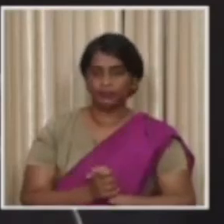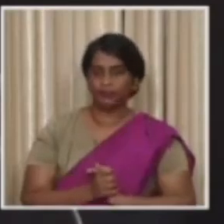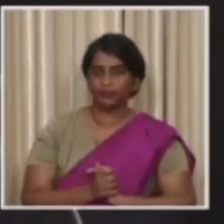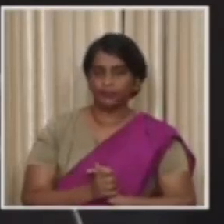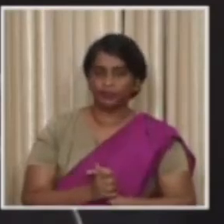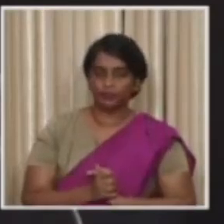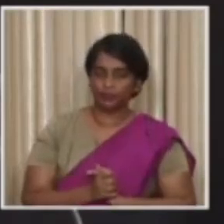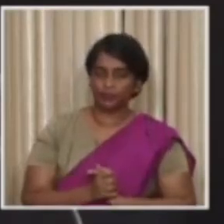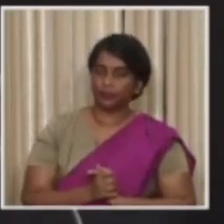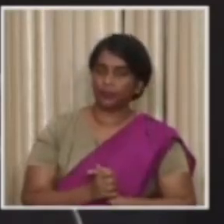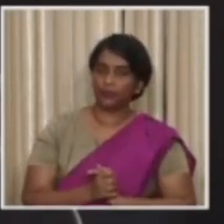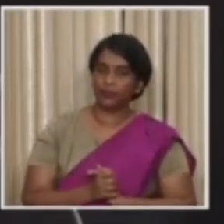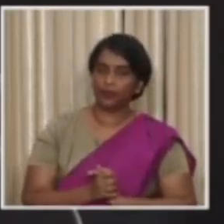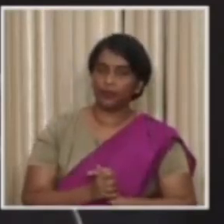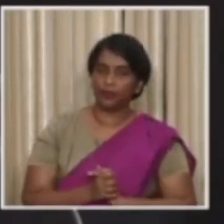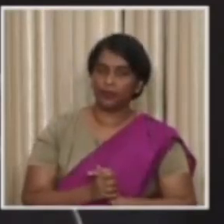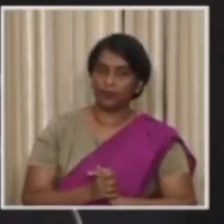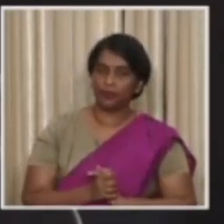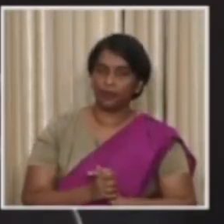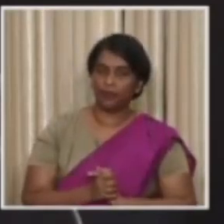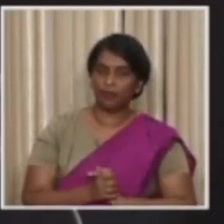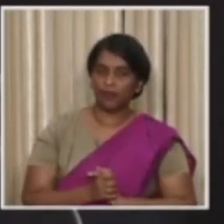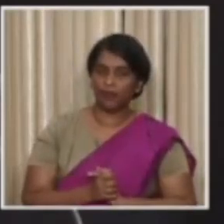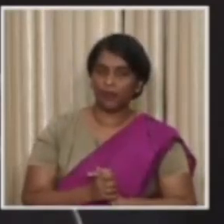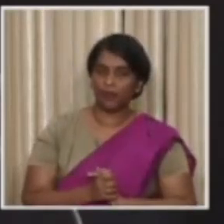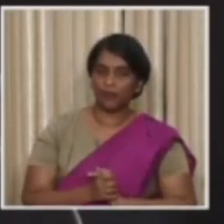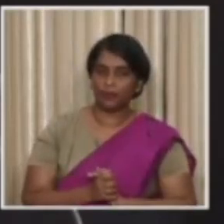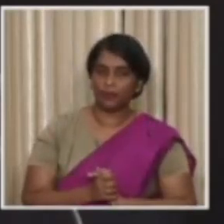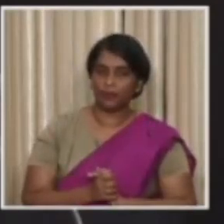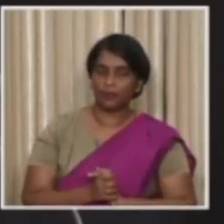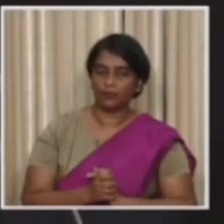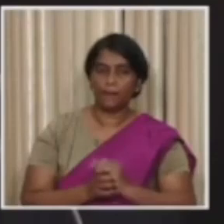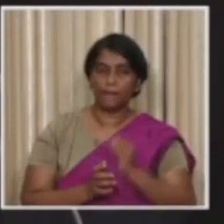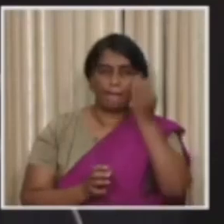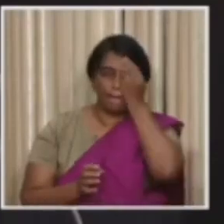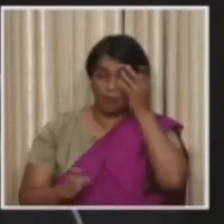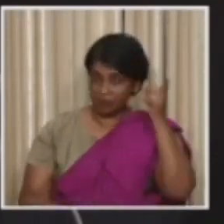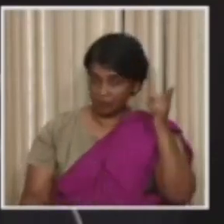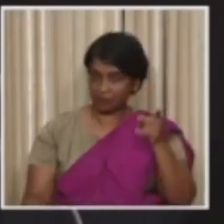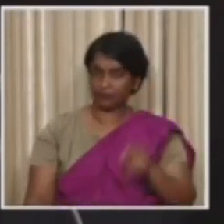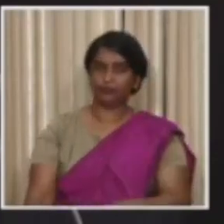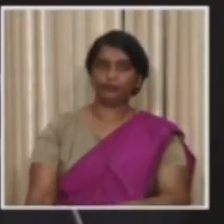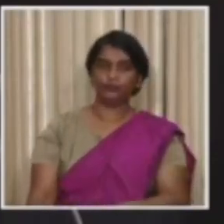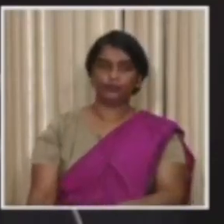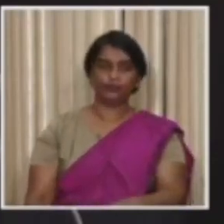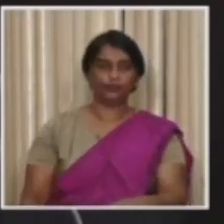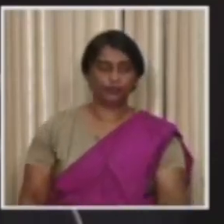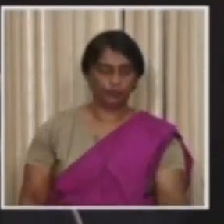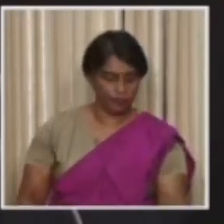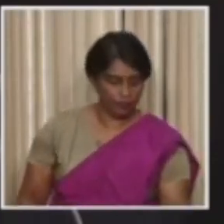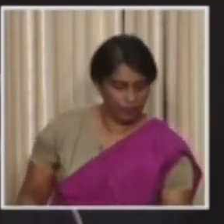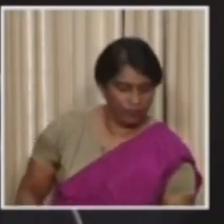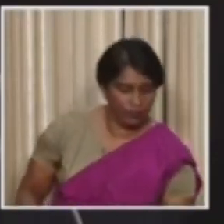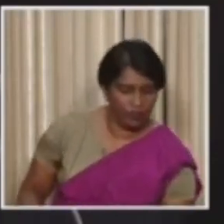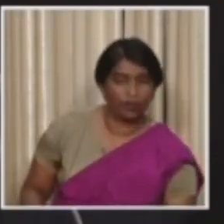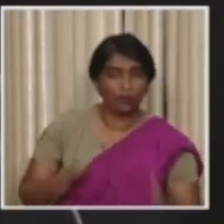escalation of violence in Jenin area in Palestine. The refugee camps were attacked by the Israeli government relentlessly